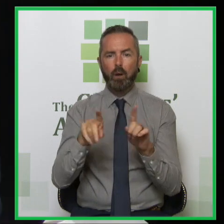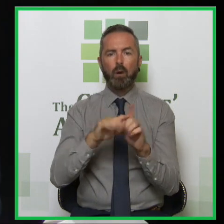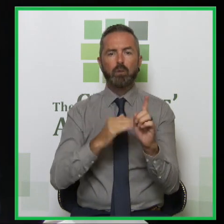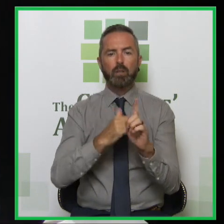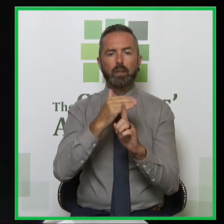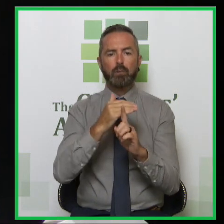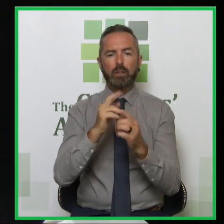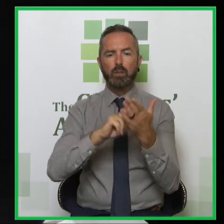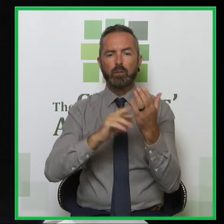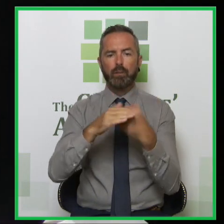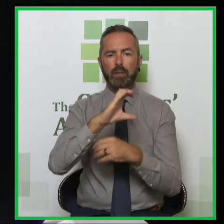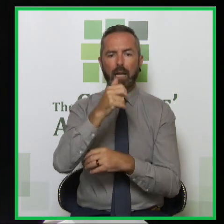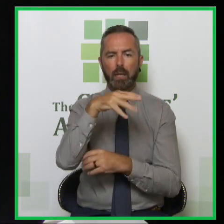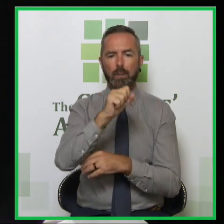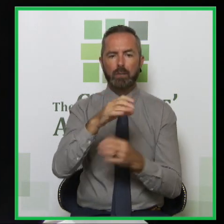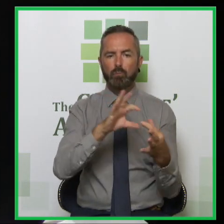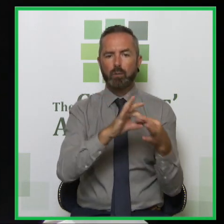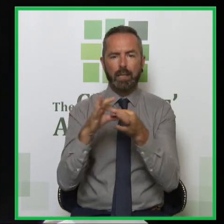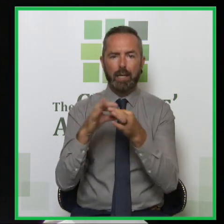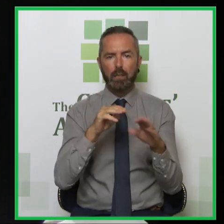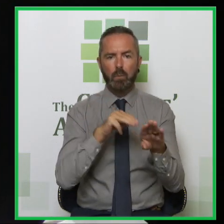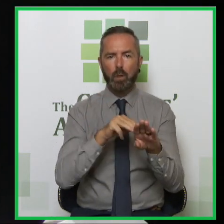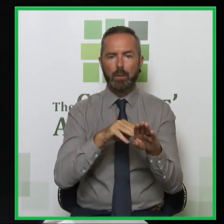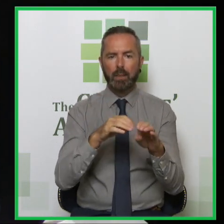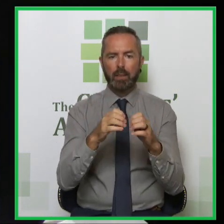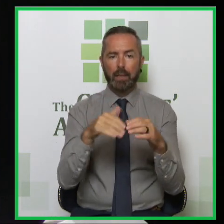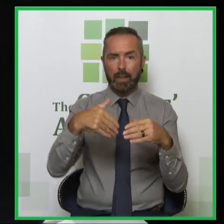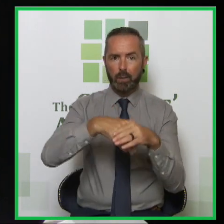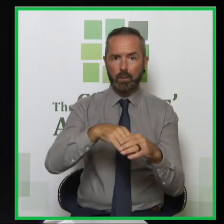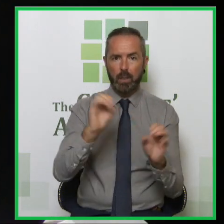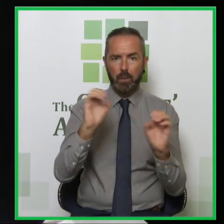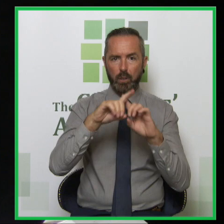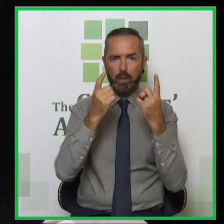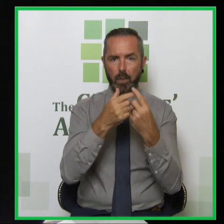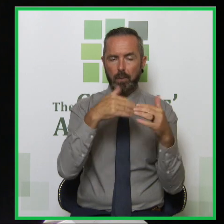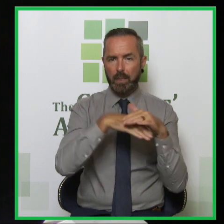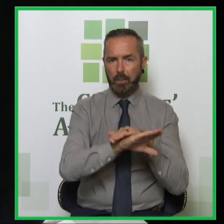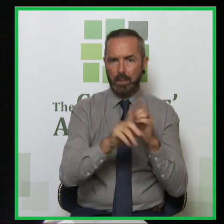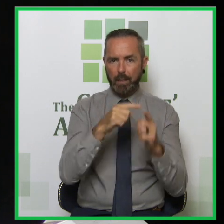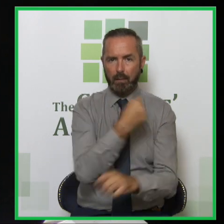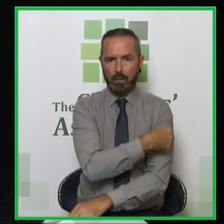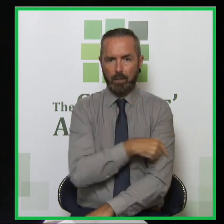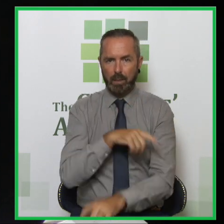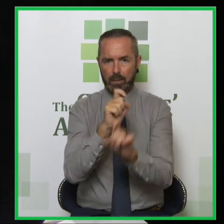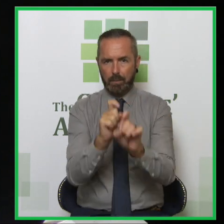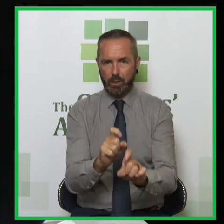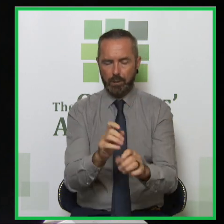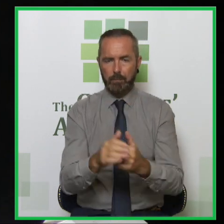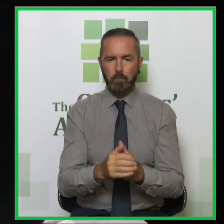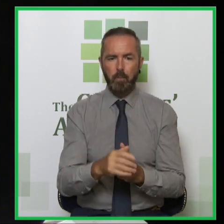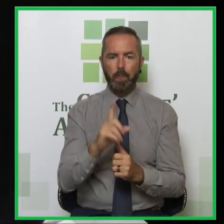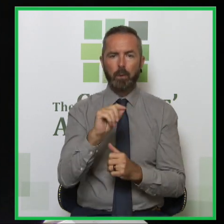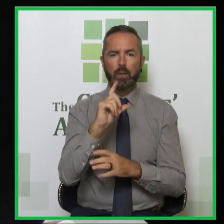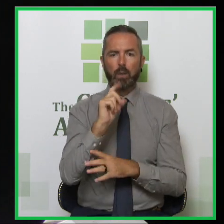the prevalence of cannabis-related problems, including ED admissions and hospitalizations. A 2021 research article that focused